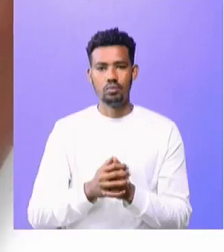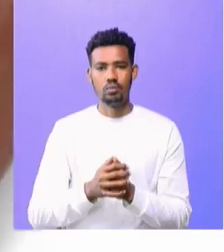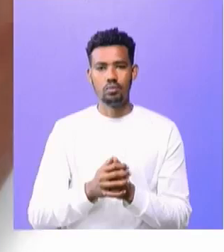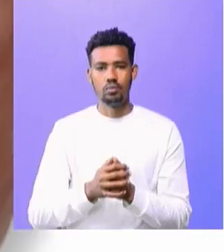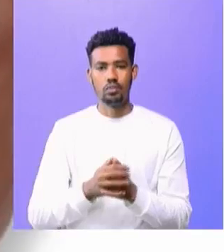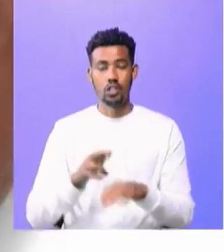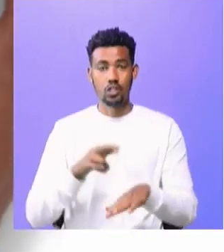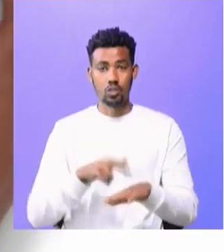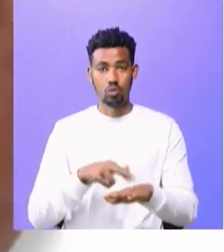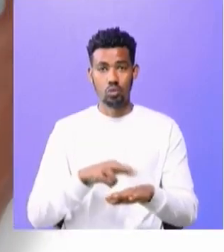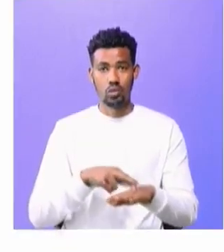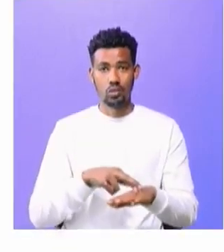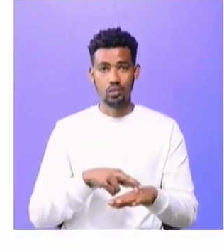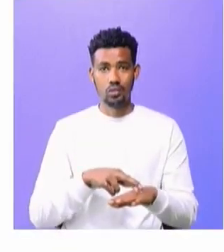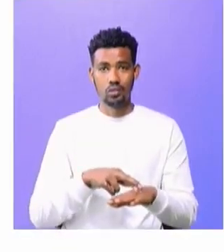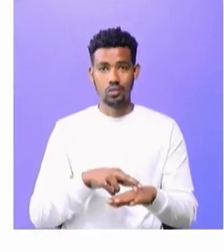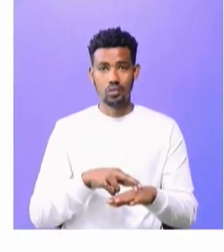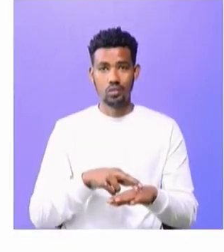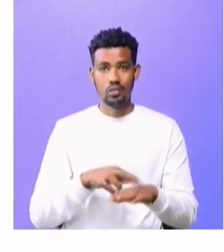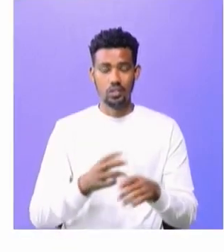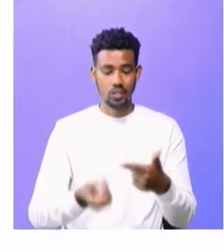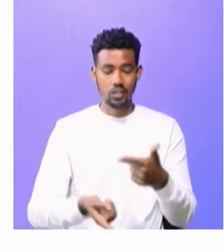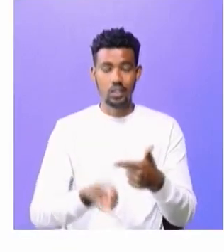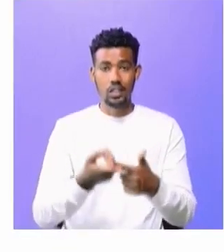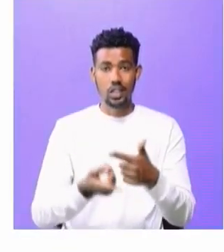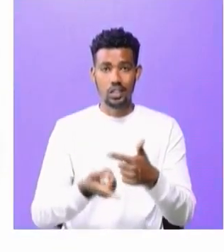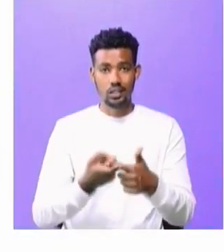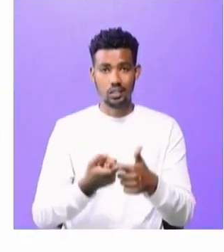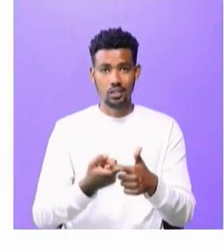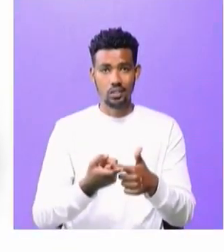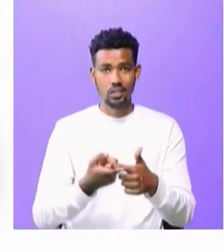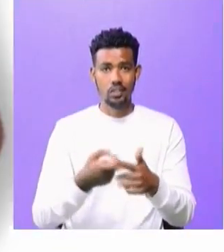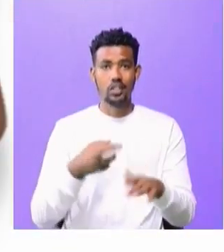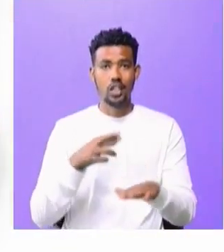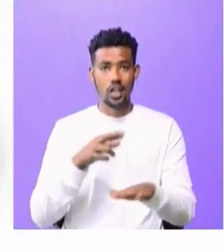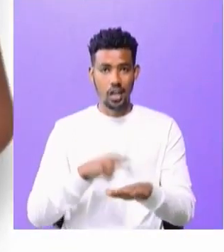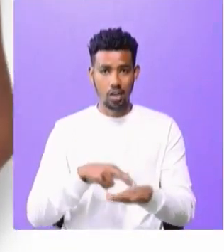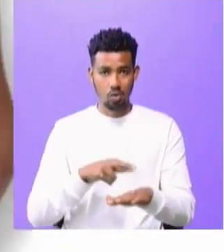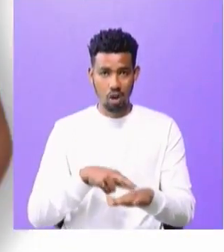Regular. The second one, regular.